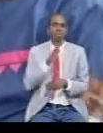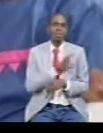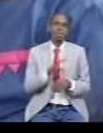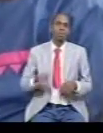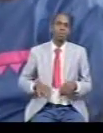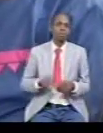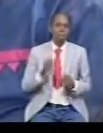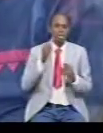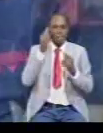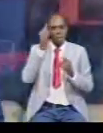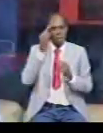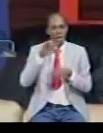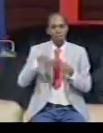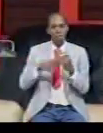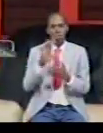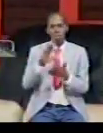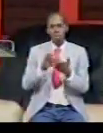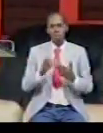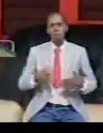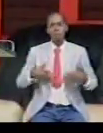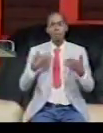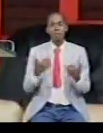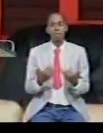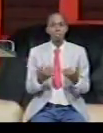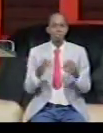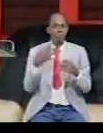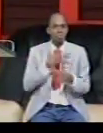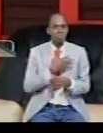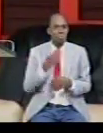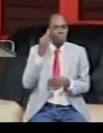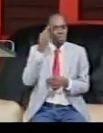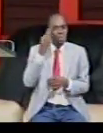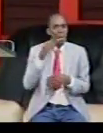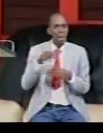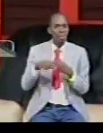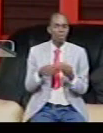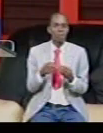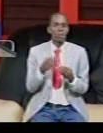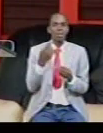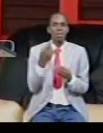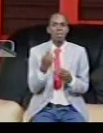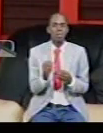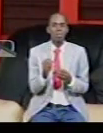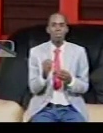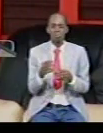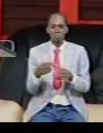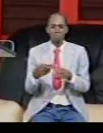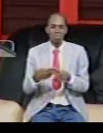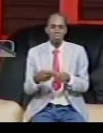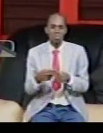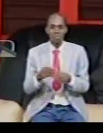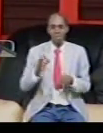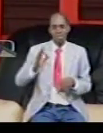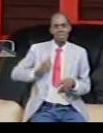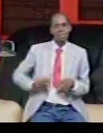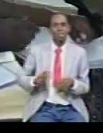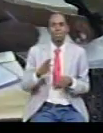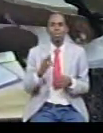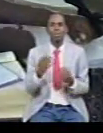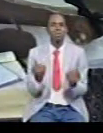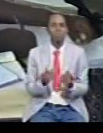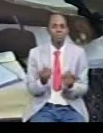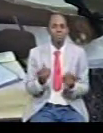Think about your life now and think about the gains, temporary gain of sin,